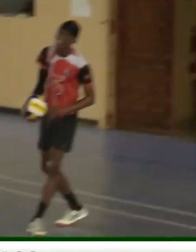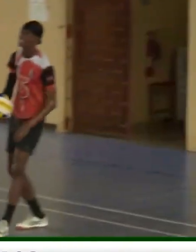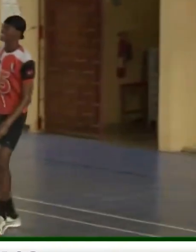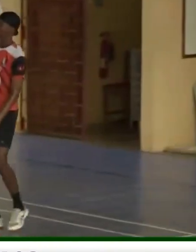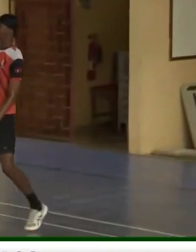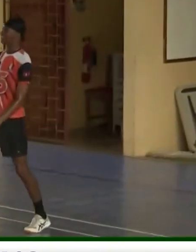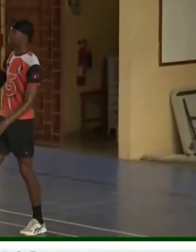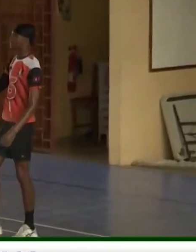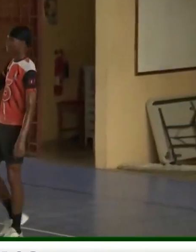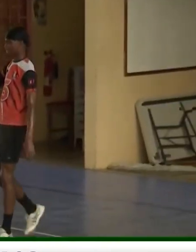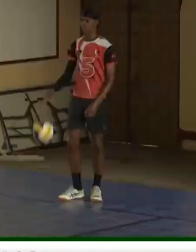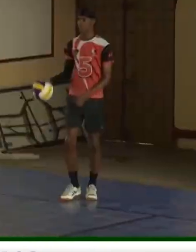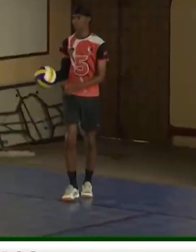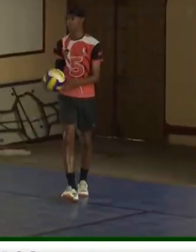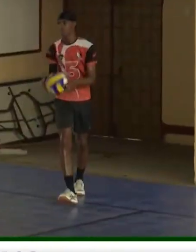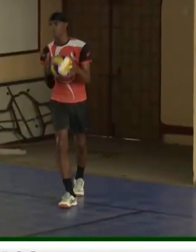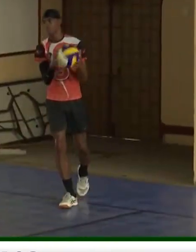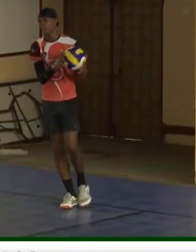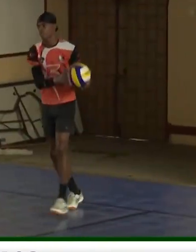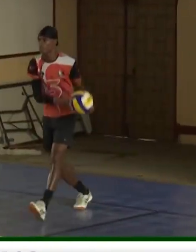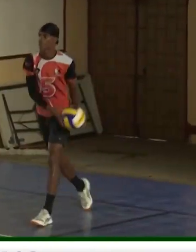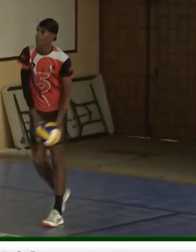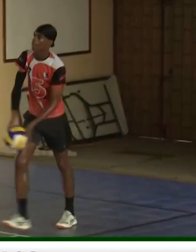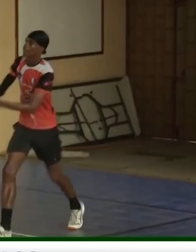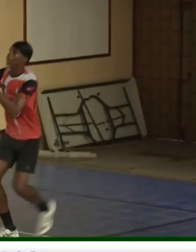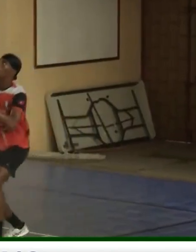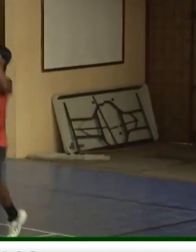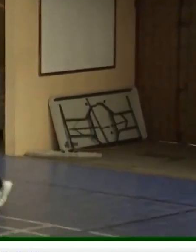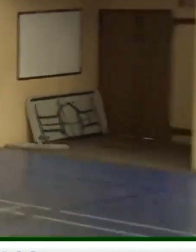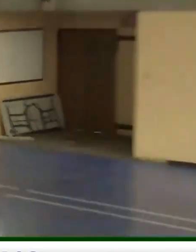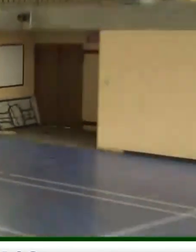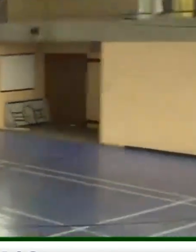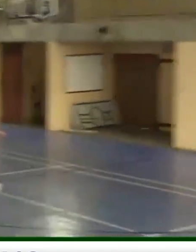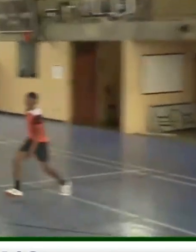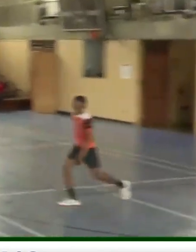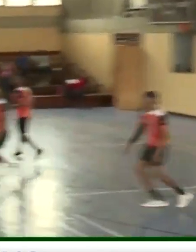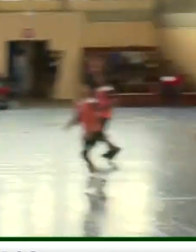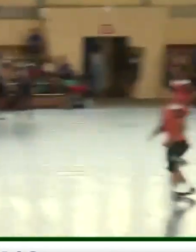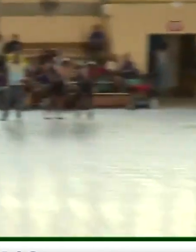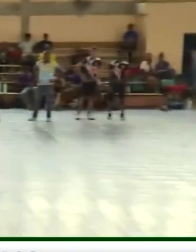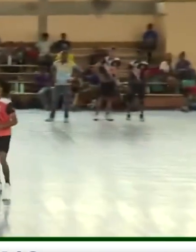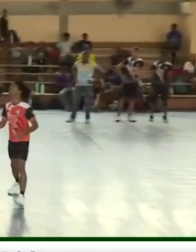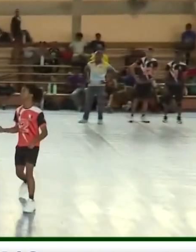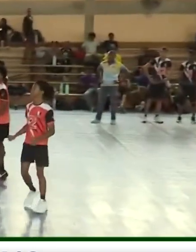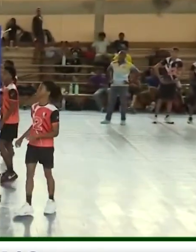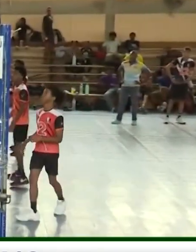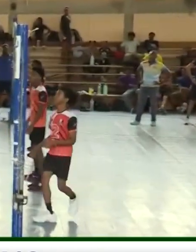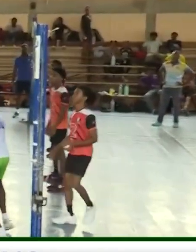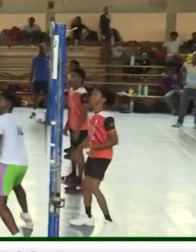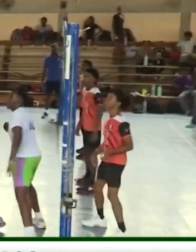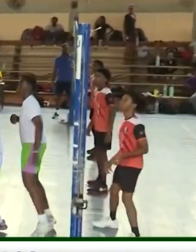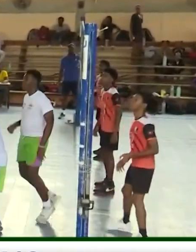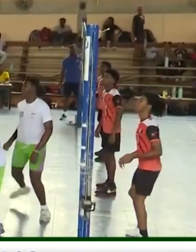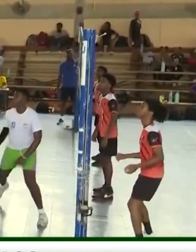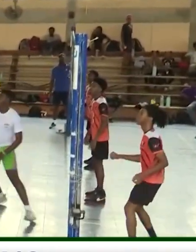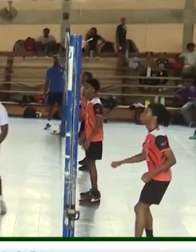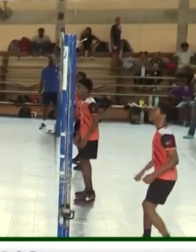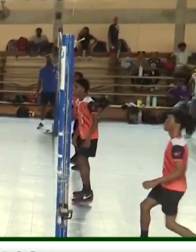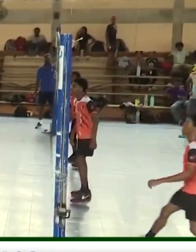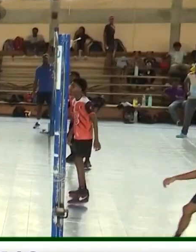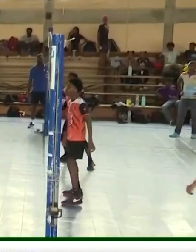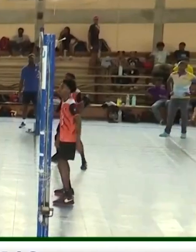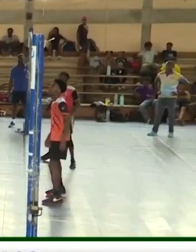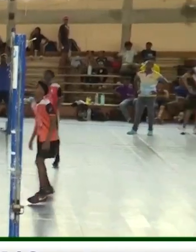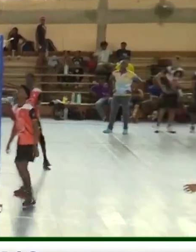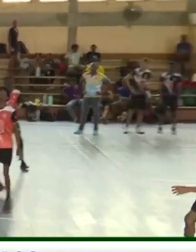BCC collect an easy point. It went from bad to worse for the competitors from Content. Nice serve from Joshua King